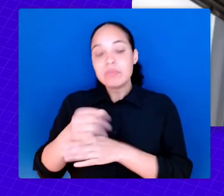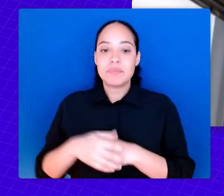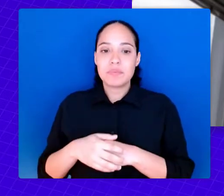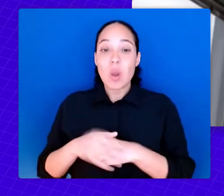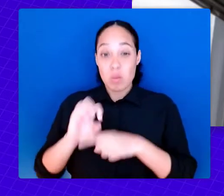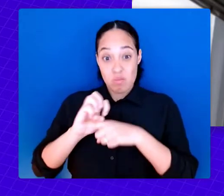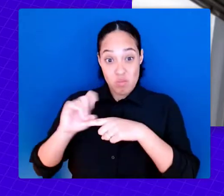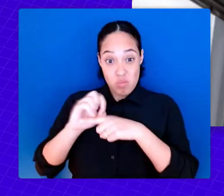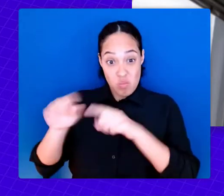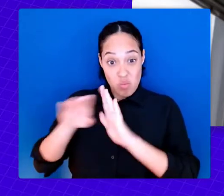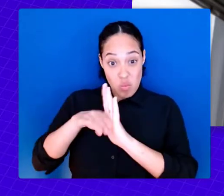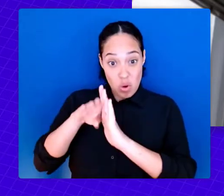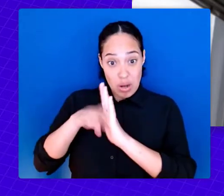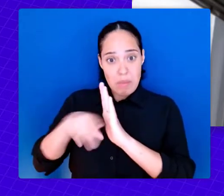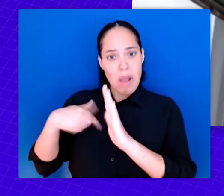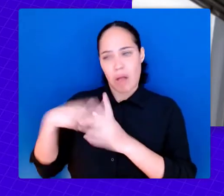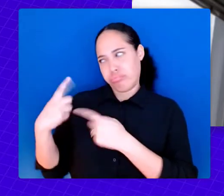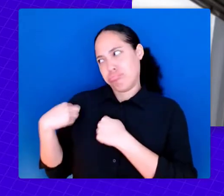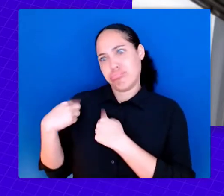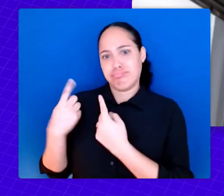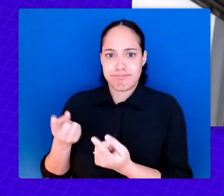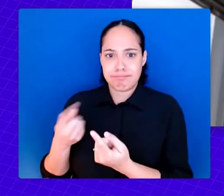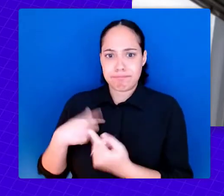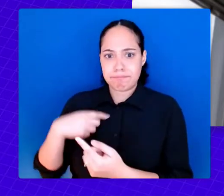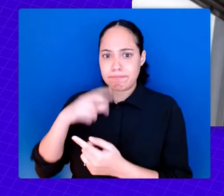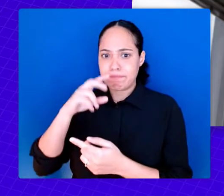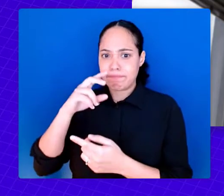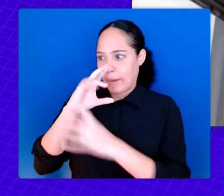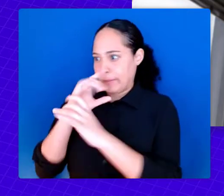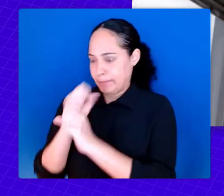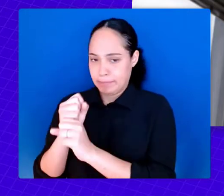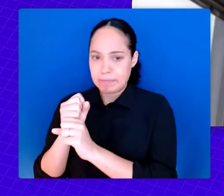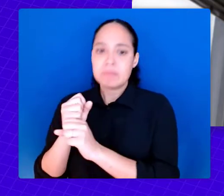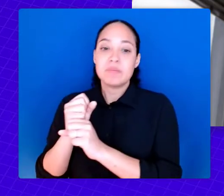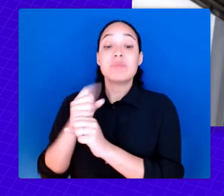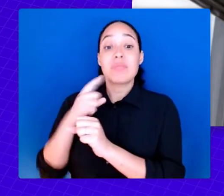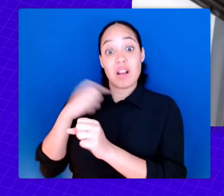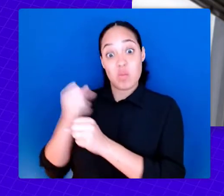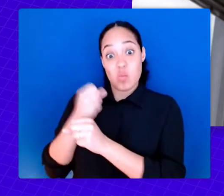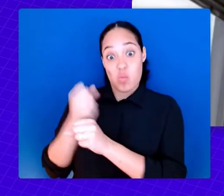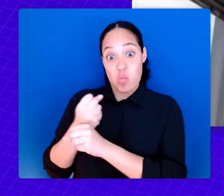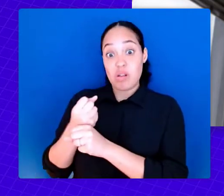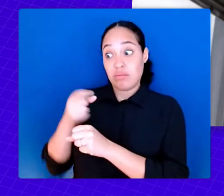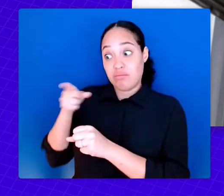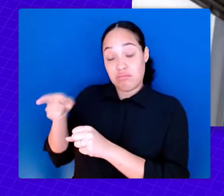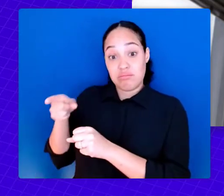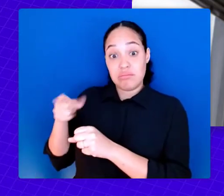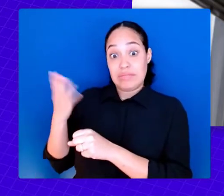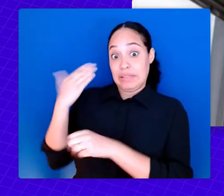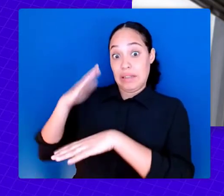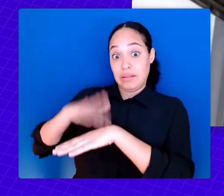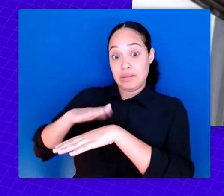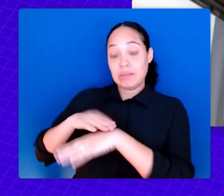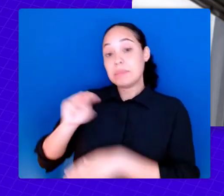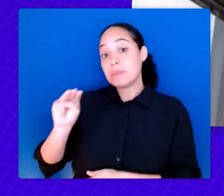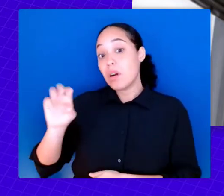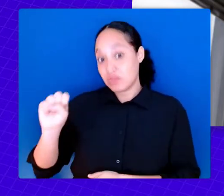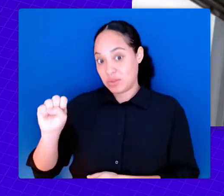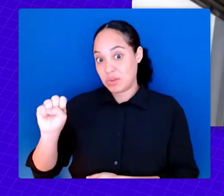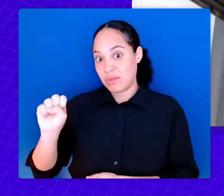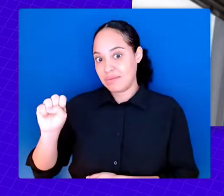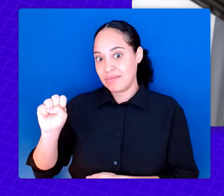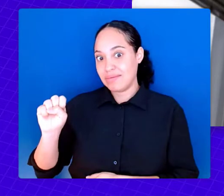AI for accessibility kind of initiatives. Yeah, we have this a motto at Avanade to be